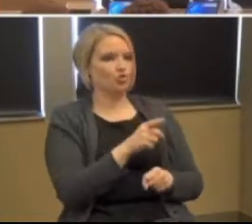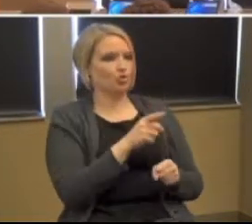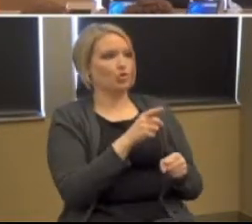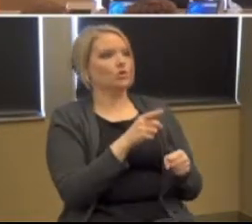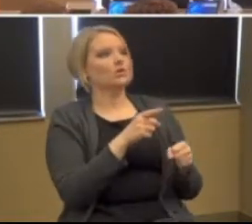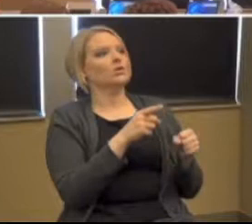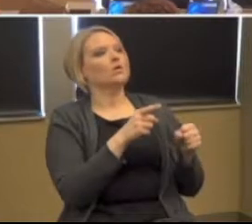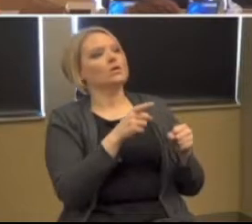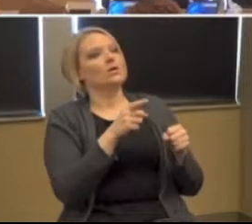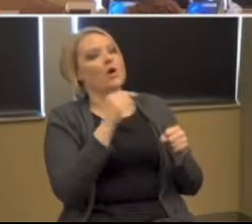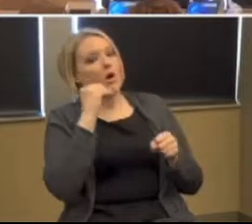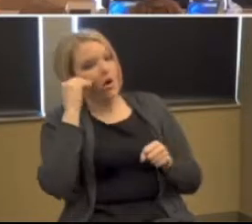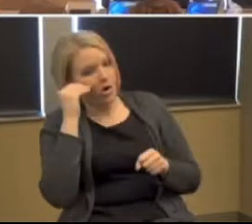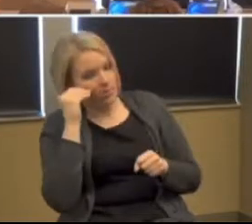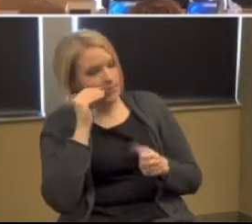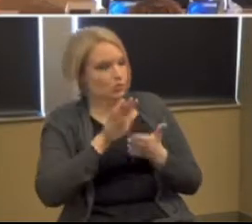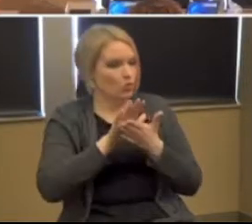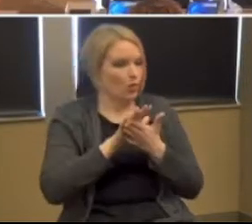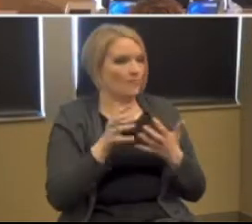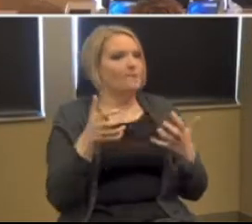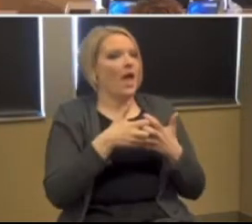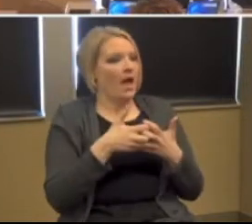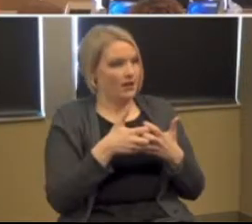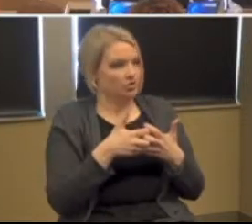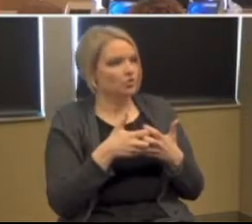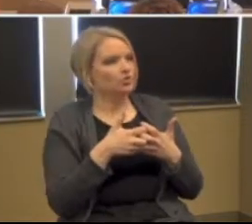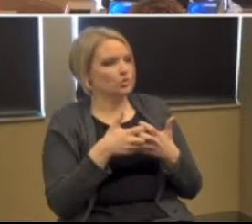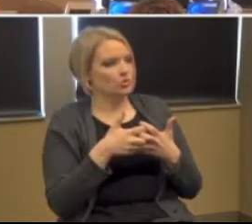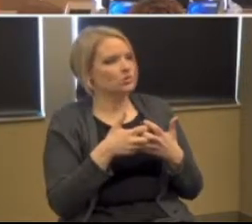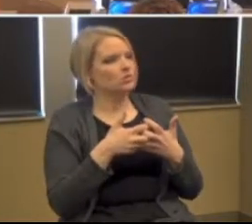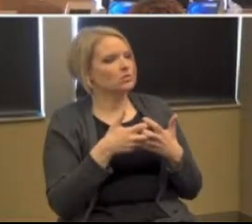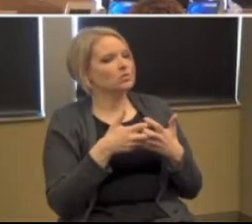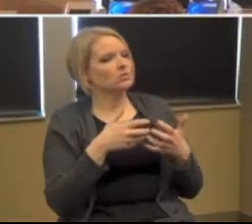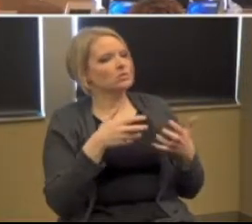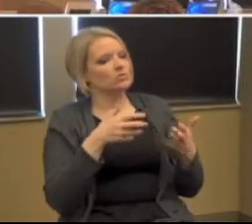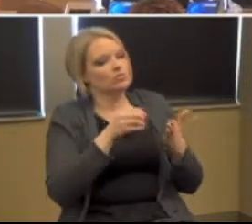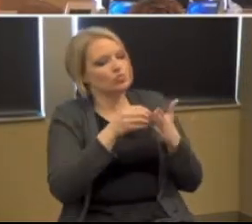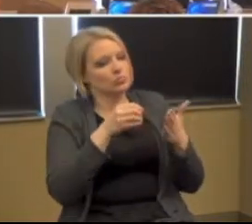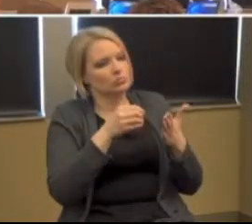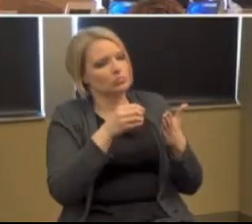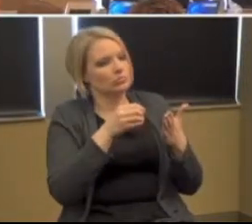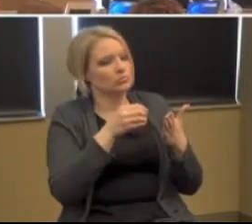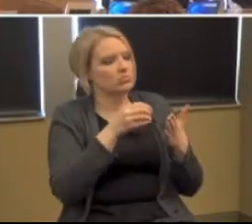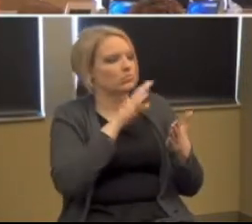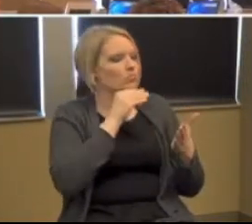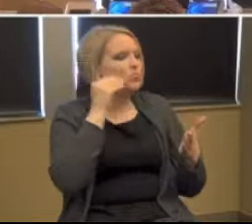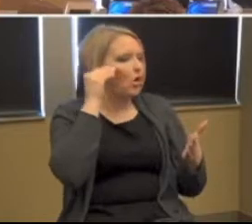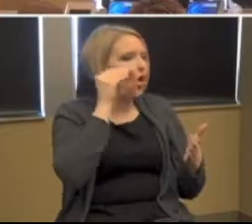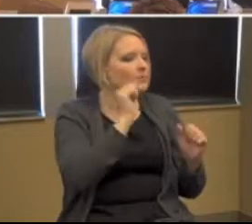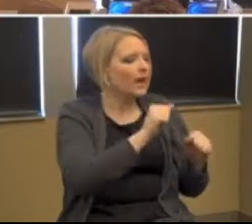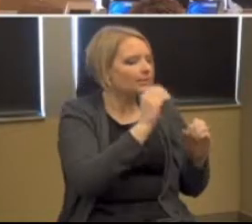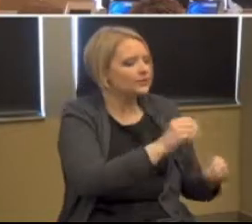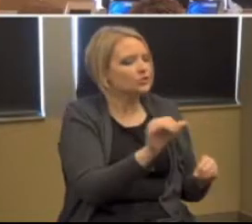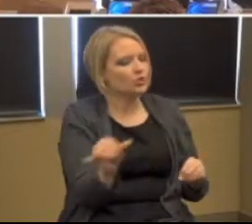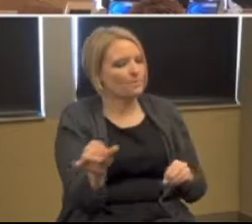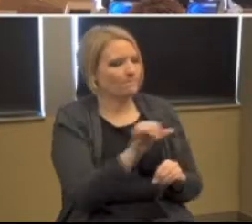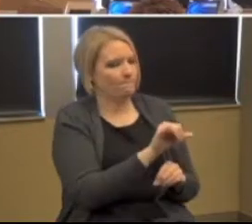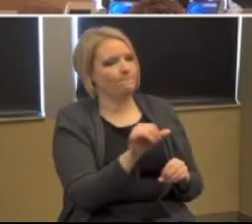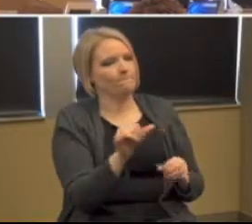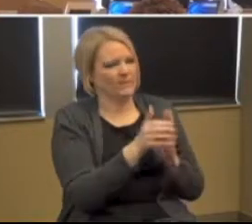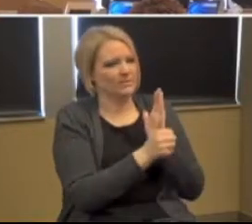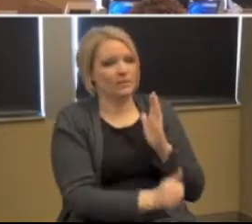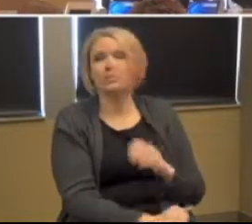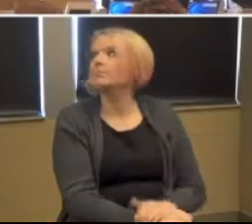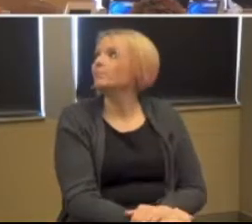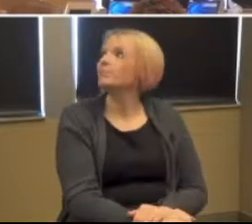sharing those same strategies so that parents can, help teach that skill at home too. So